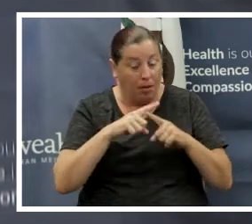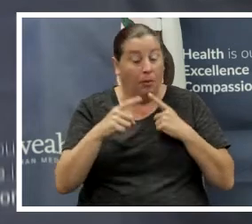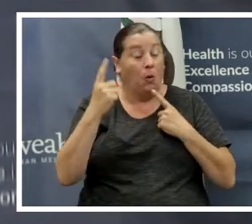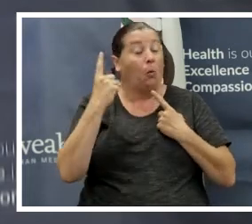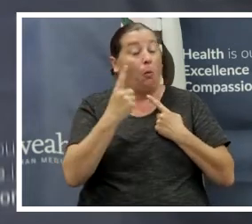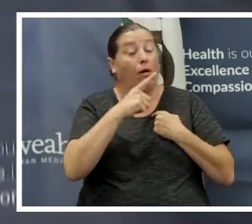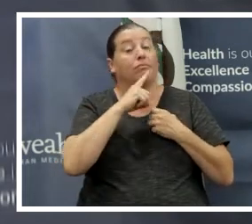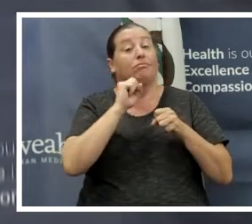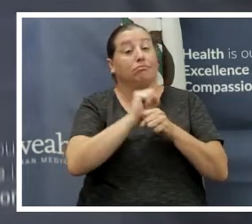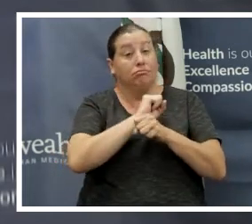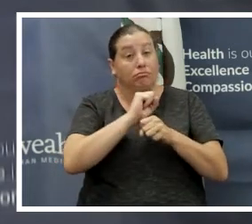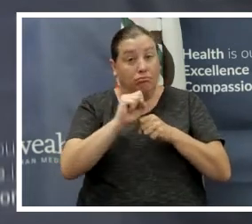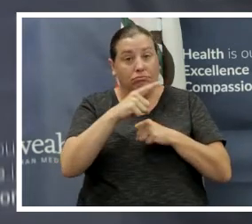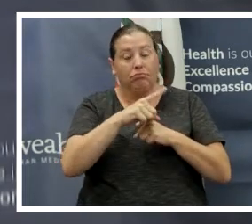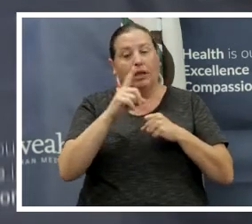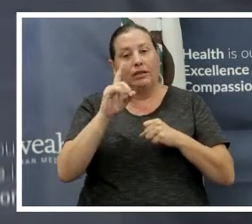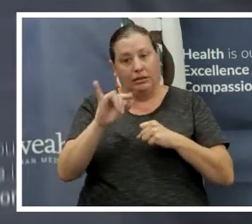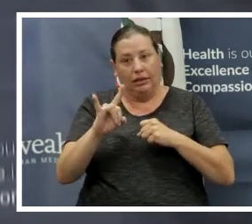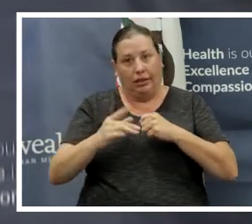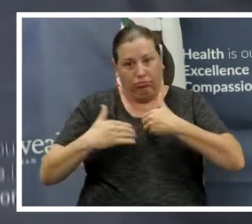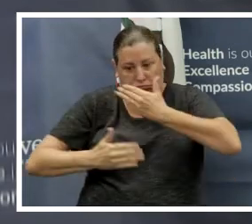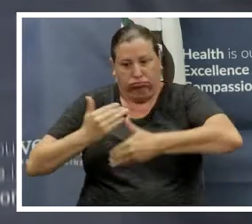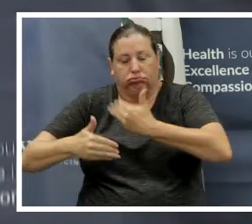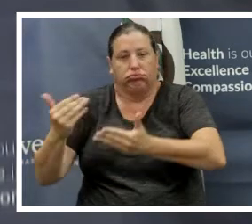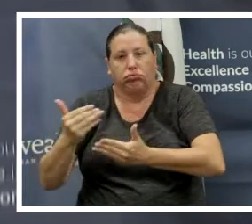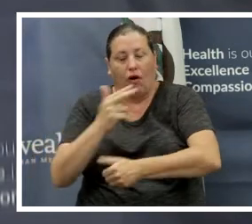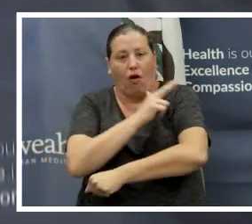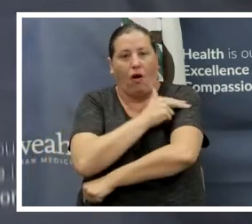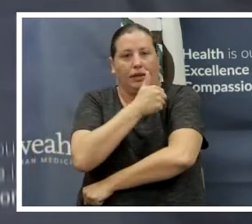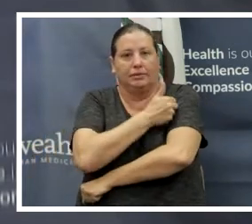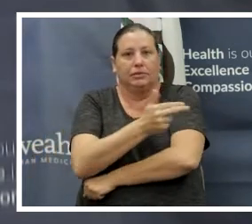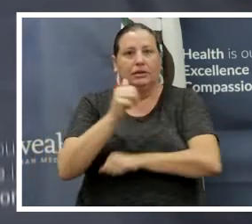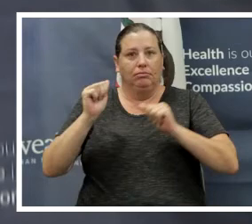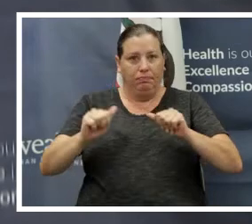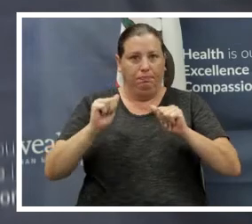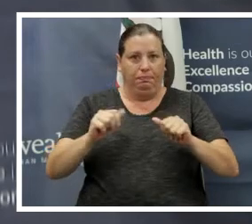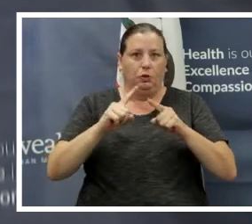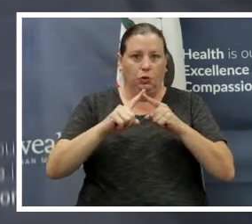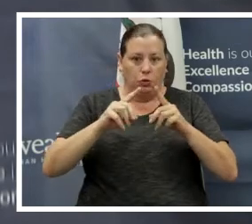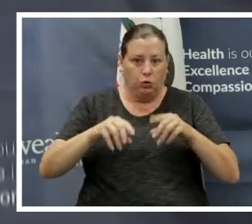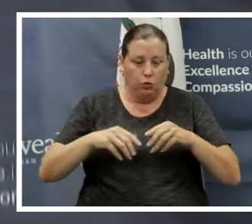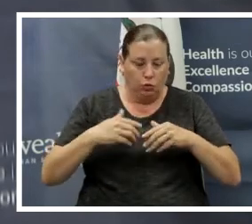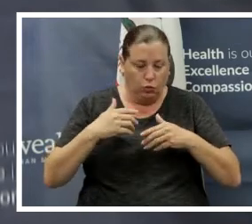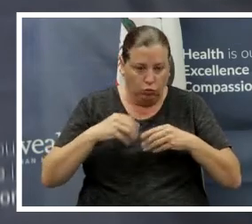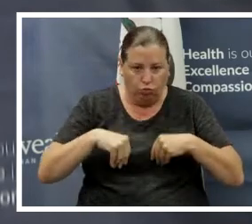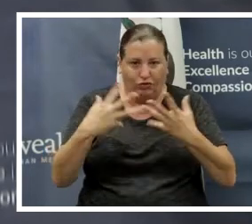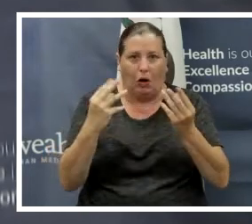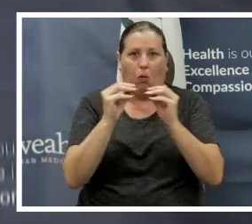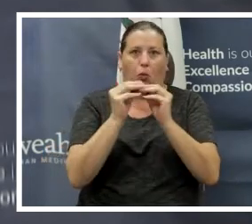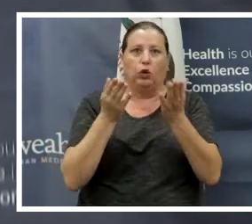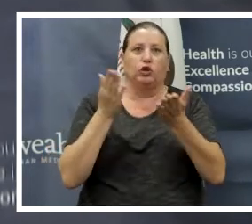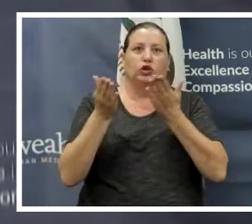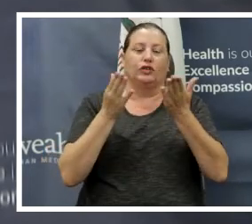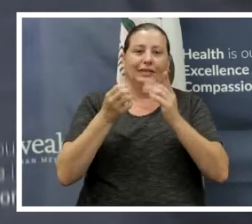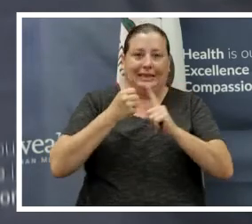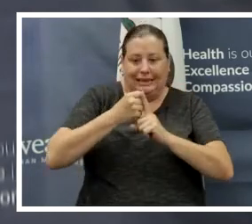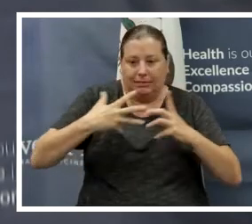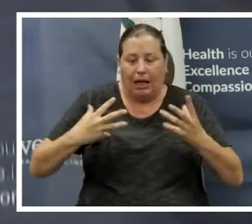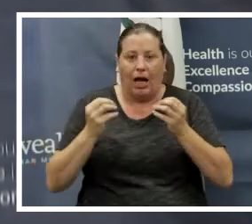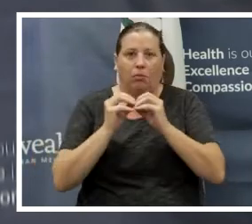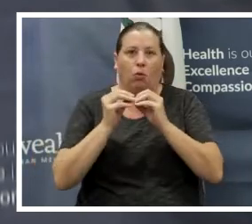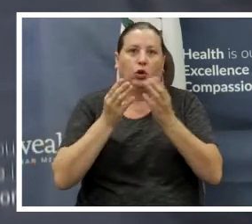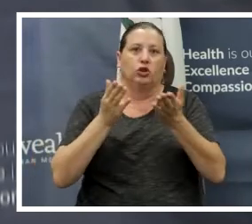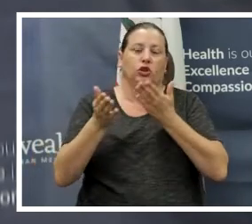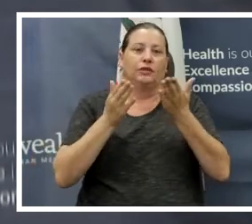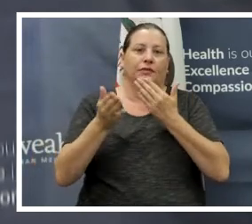accelerated hospitals' ability to develop new services, expand facilities, really kind of suspended a lot